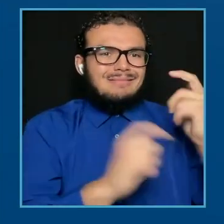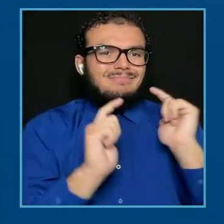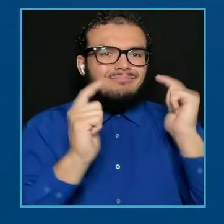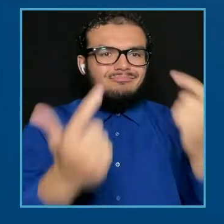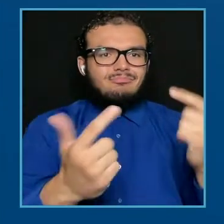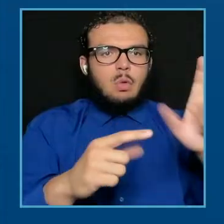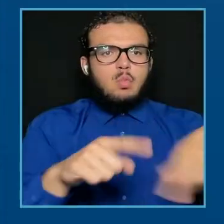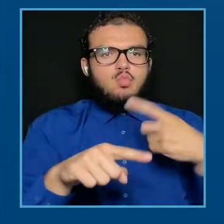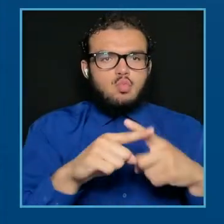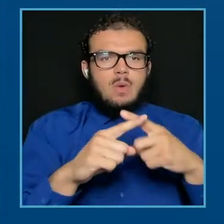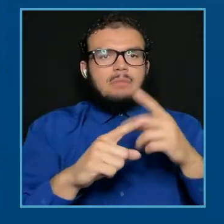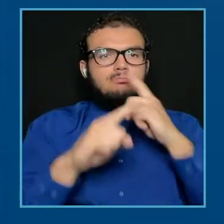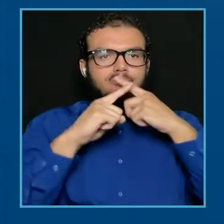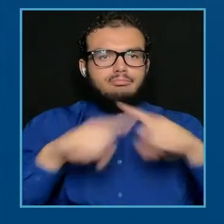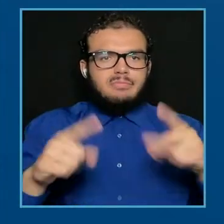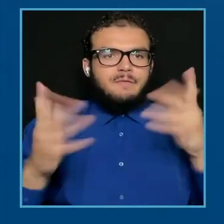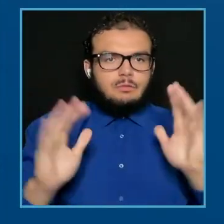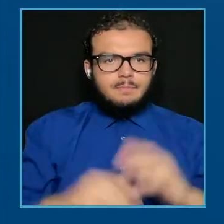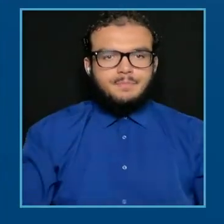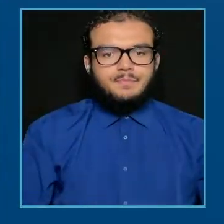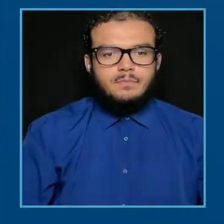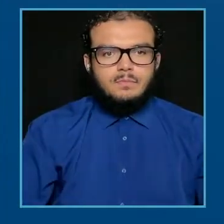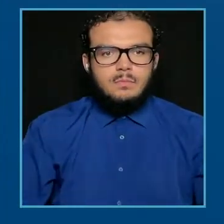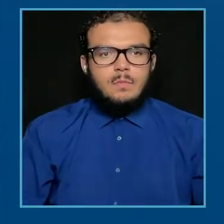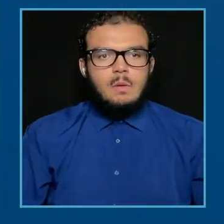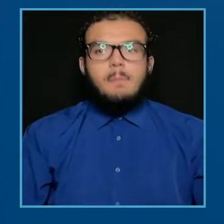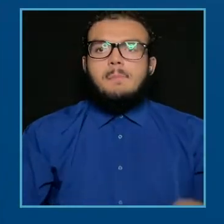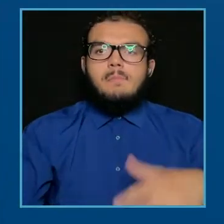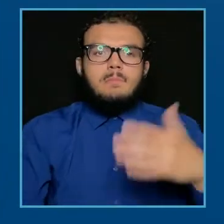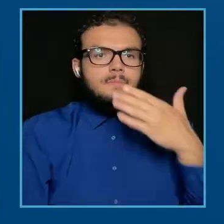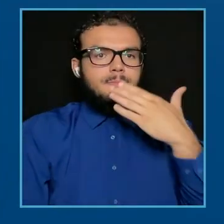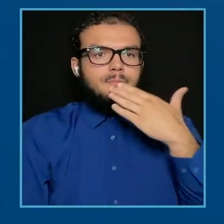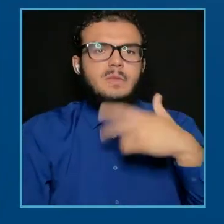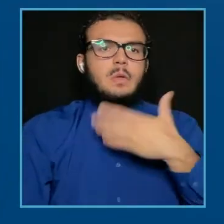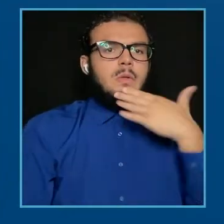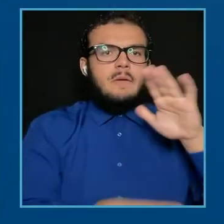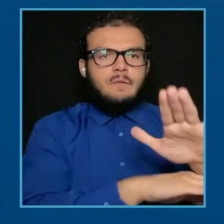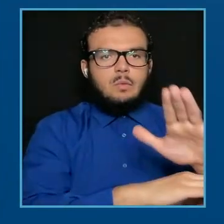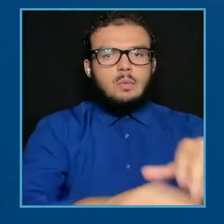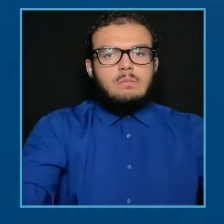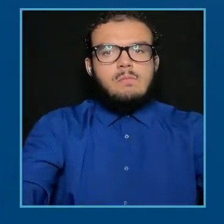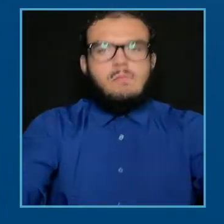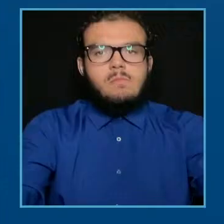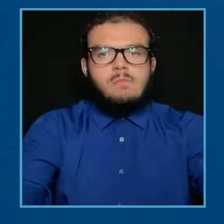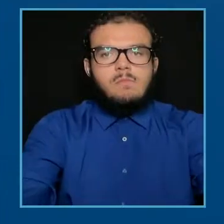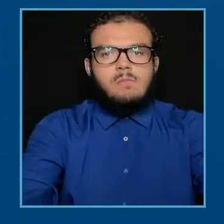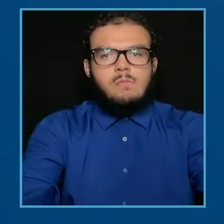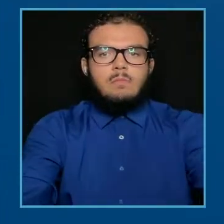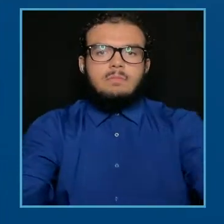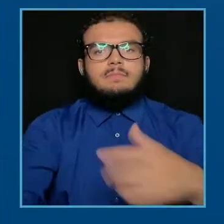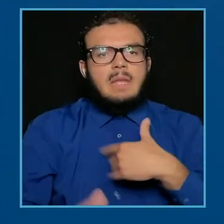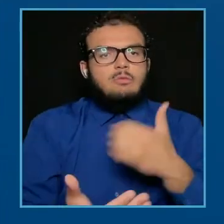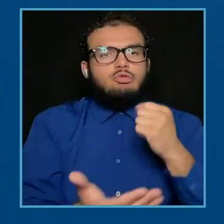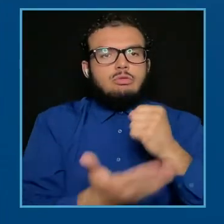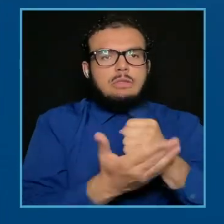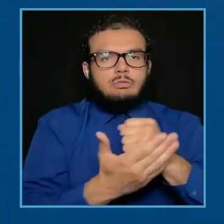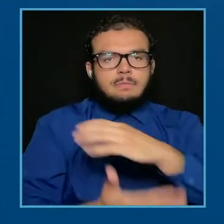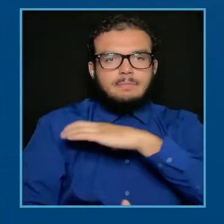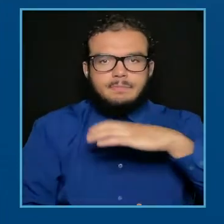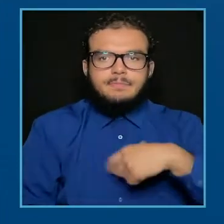are unmuted. Thank you. Good afternoon, co-chairs, members of the Credentials Committee, and distinguished